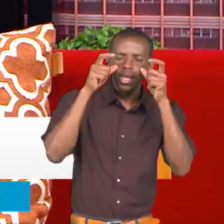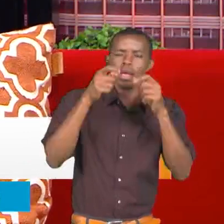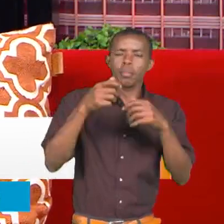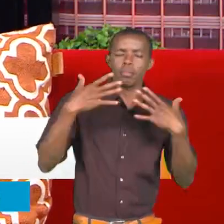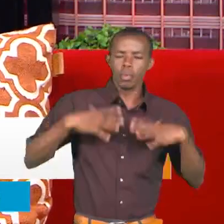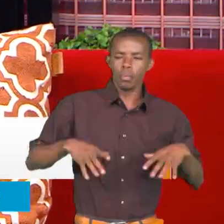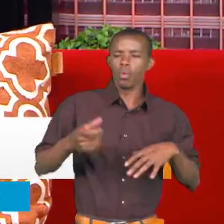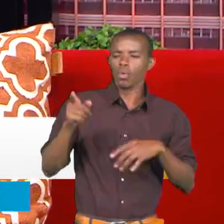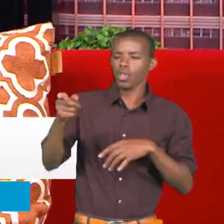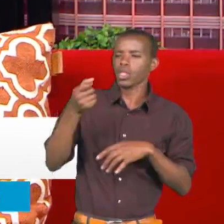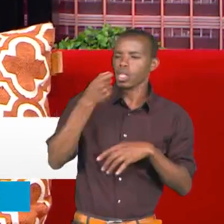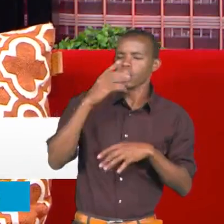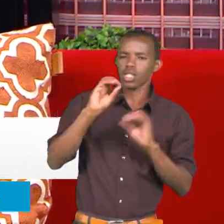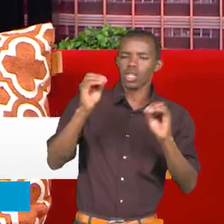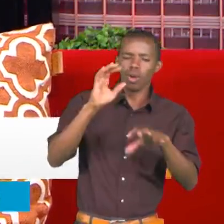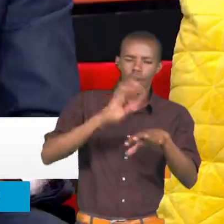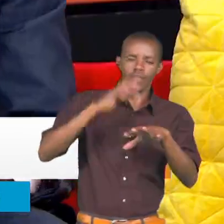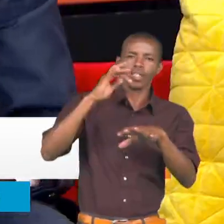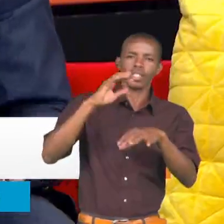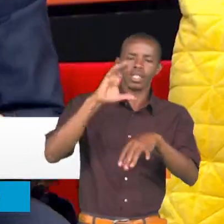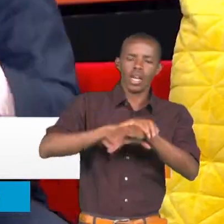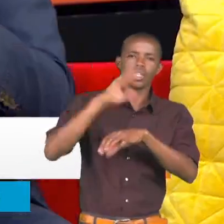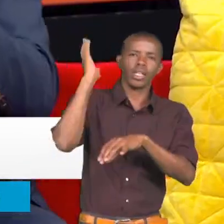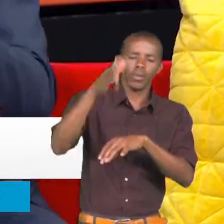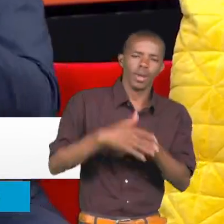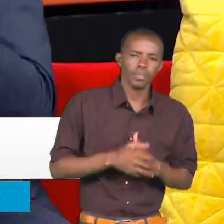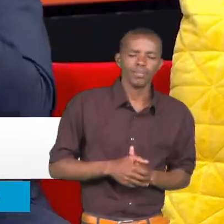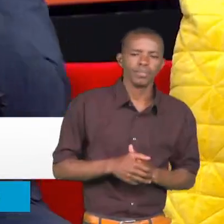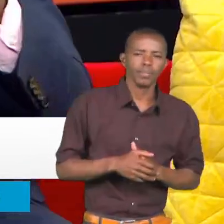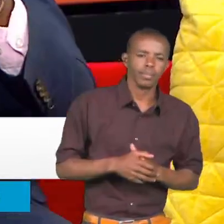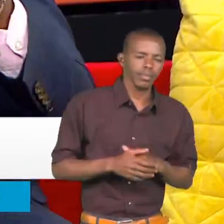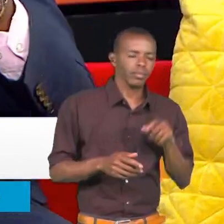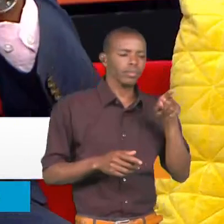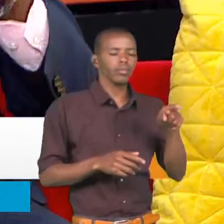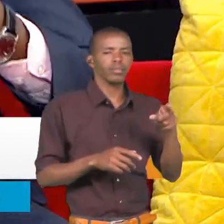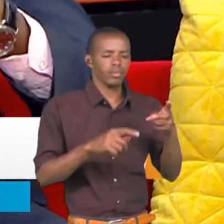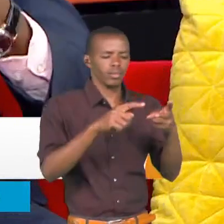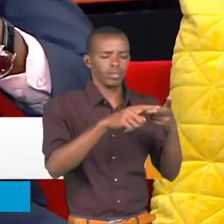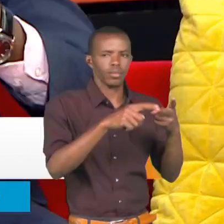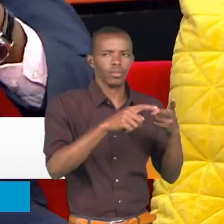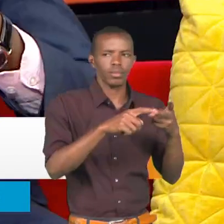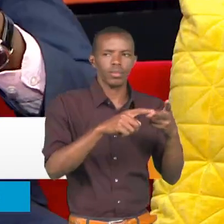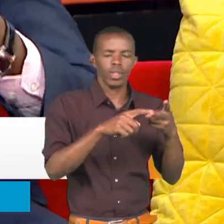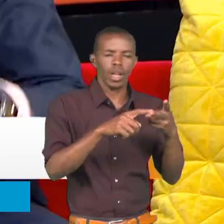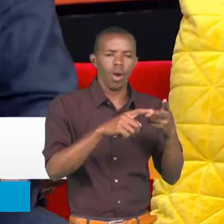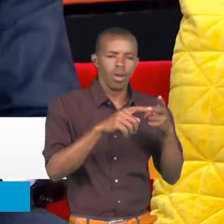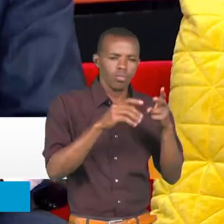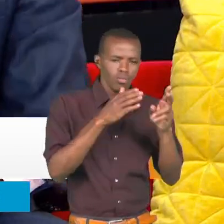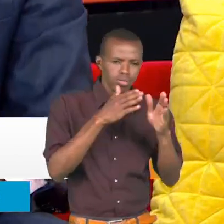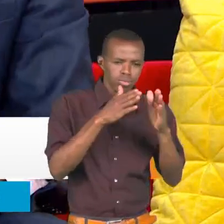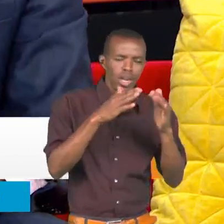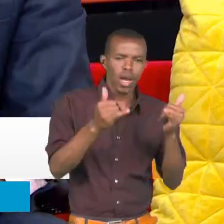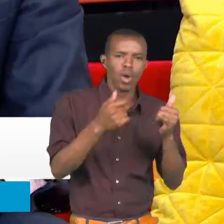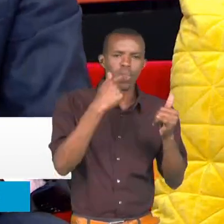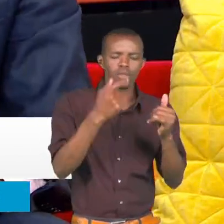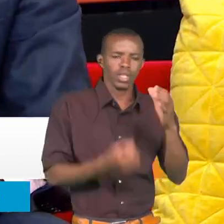PrEP, they'll get infected. Okay, interesting. Yes. Now, still on you, Bwana James, the traction it's gaining so far, you mentioned it